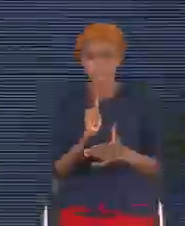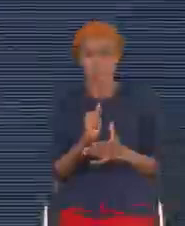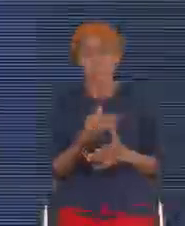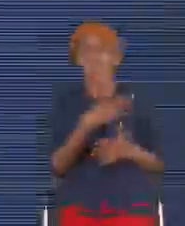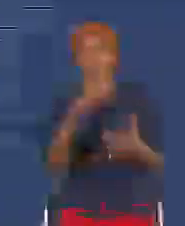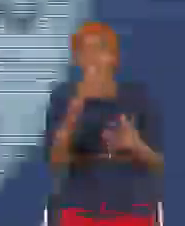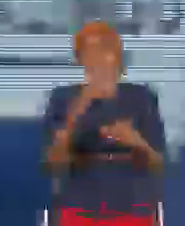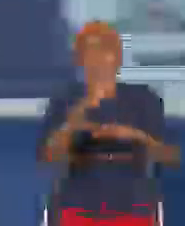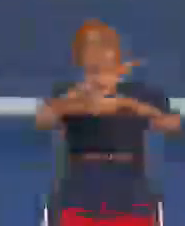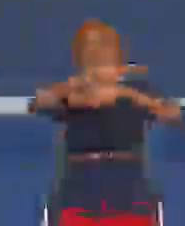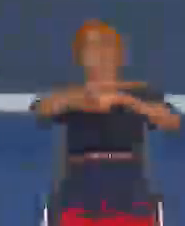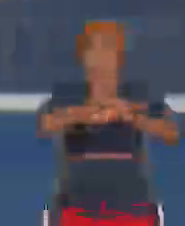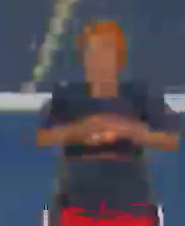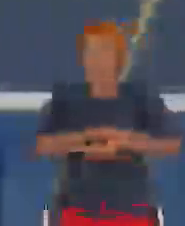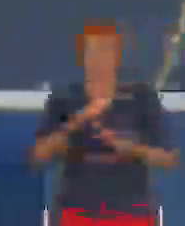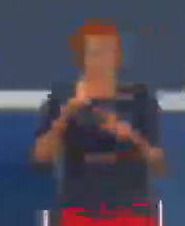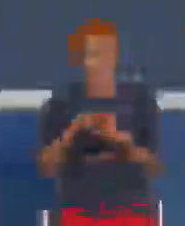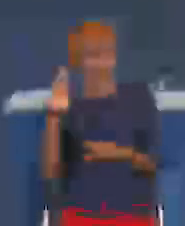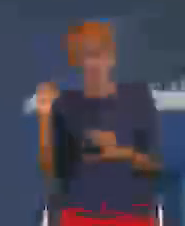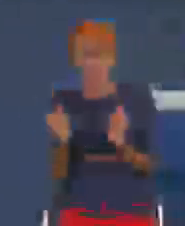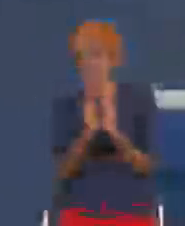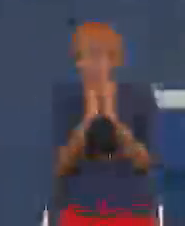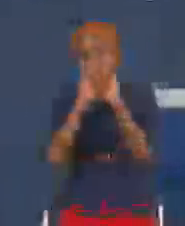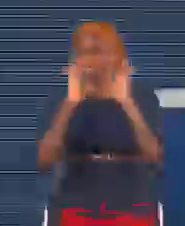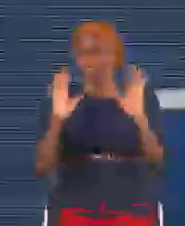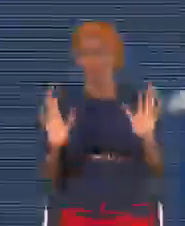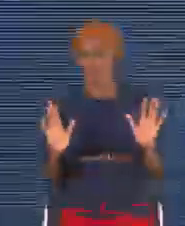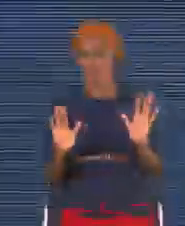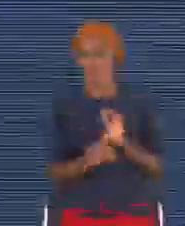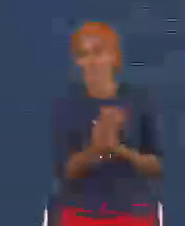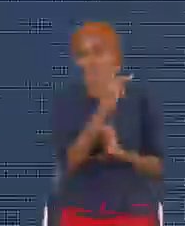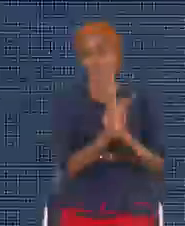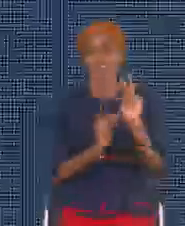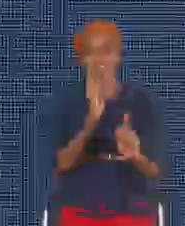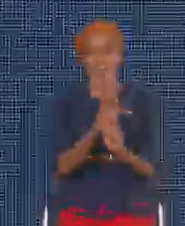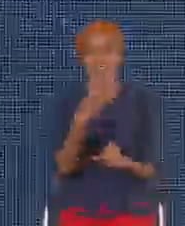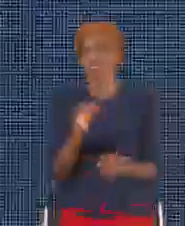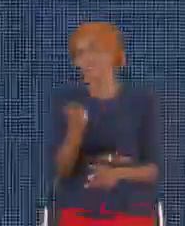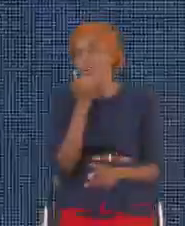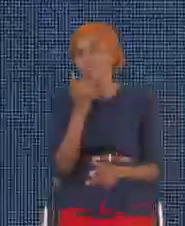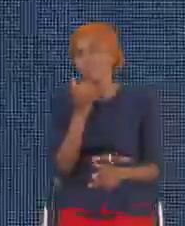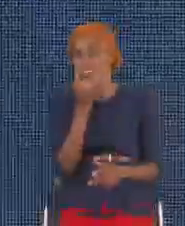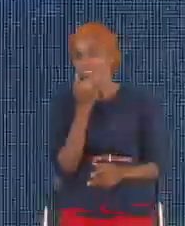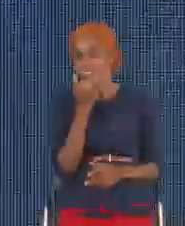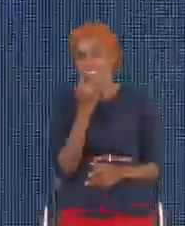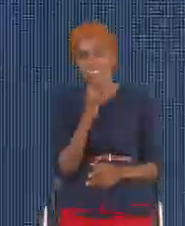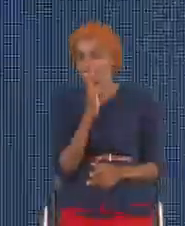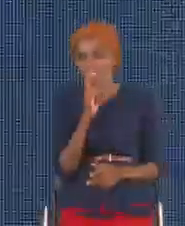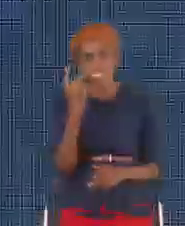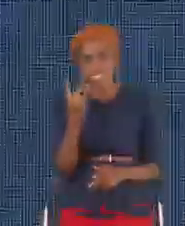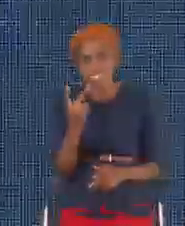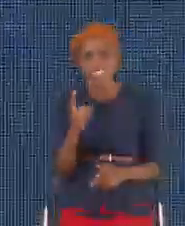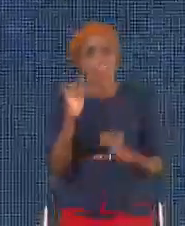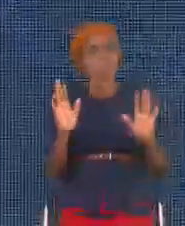rely on him without any kind of offense, lo, miracle has